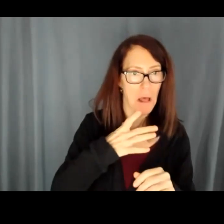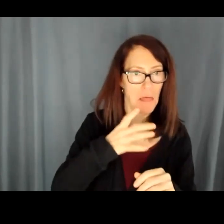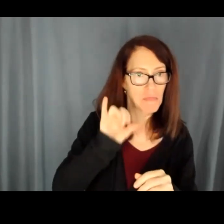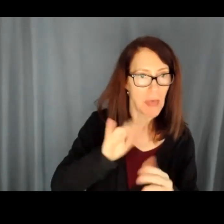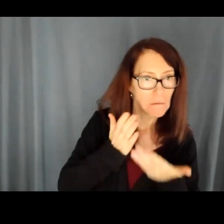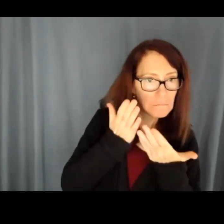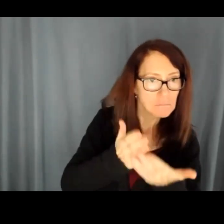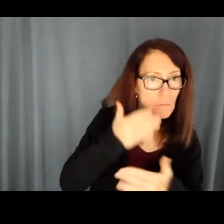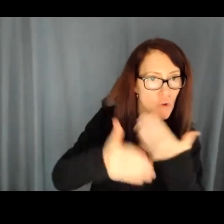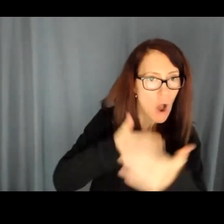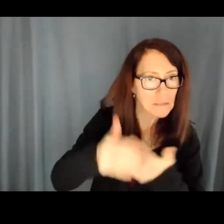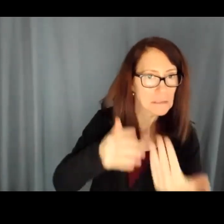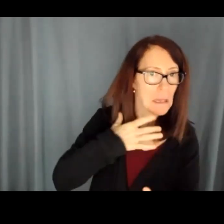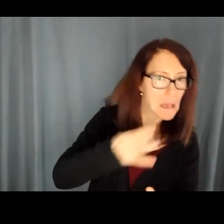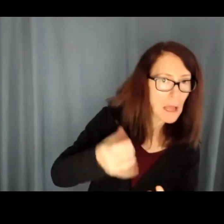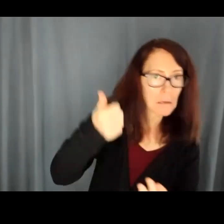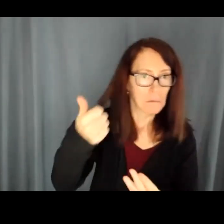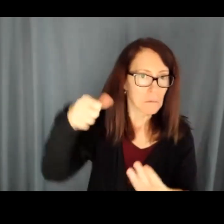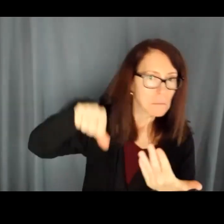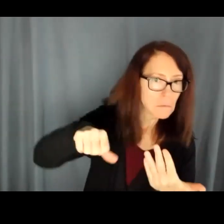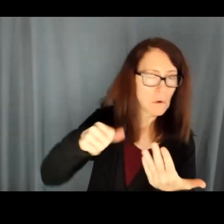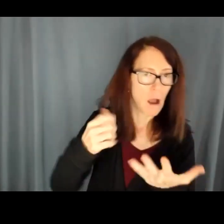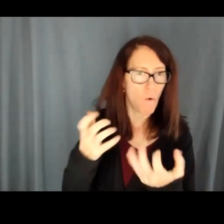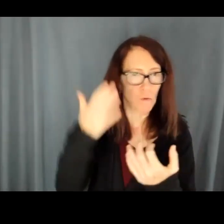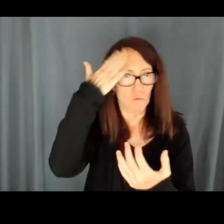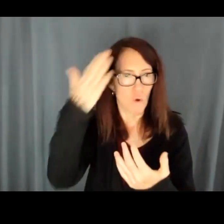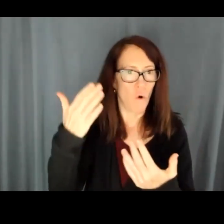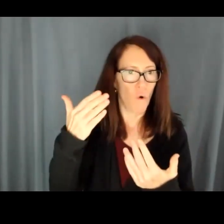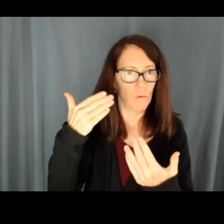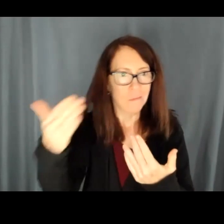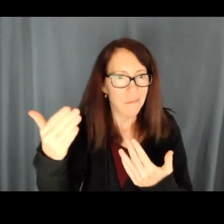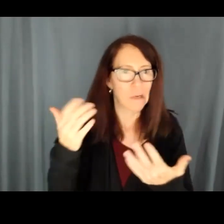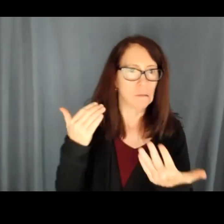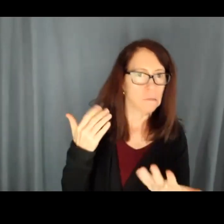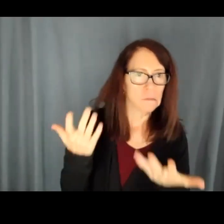the end of this discussion, just so we know that we're going forward on that. I'll